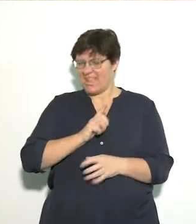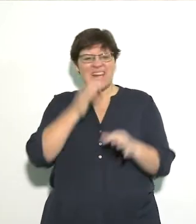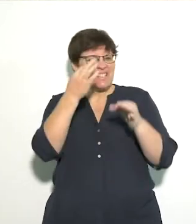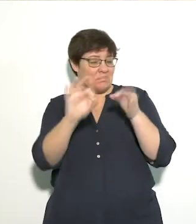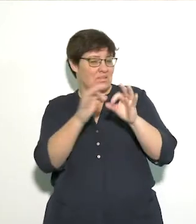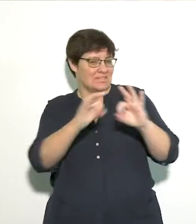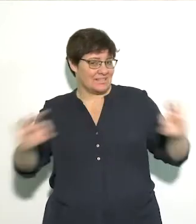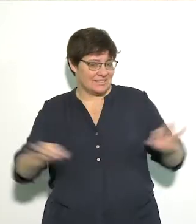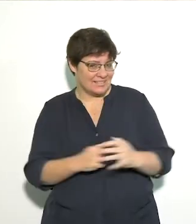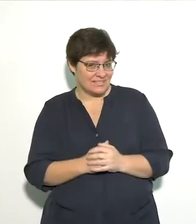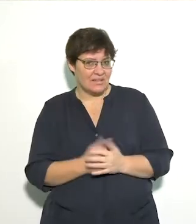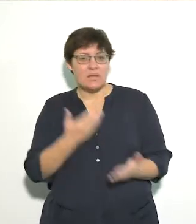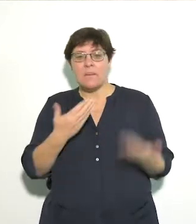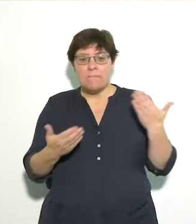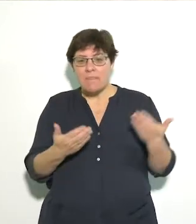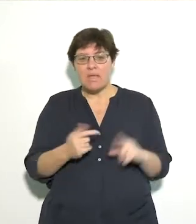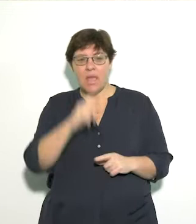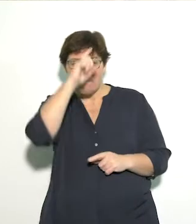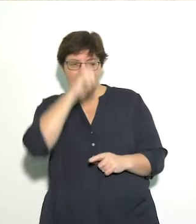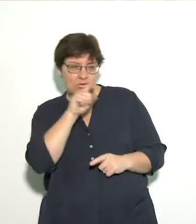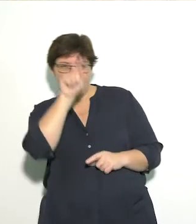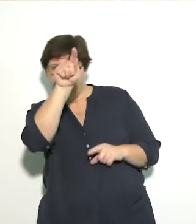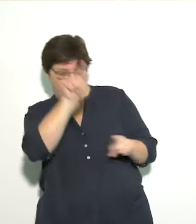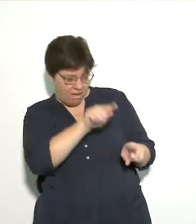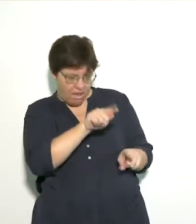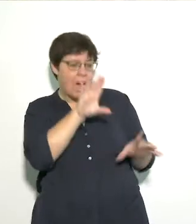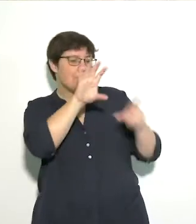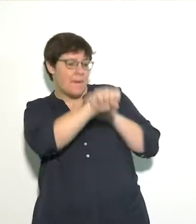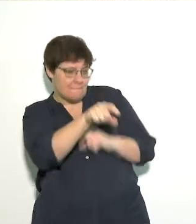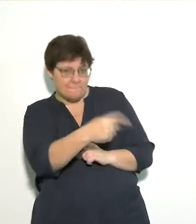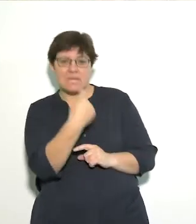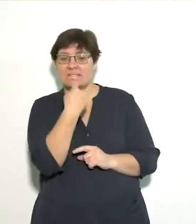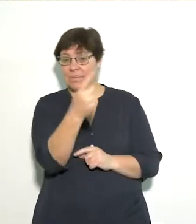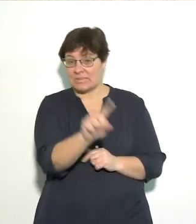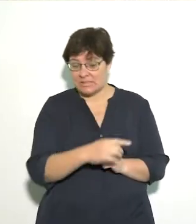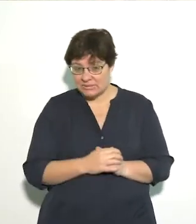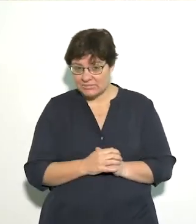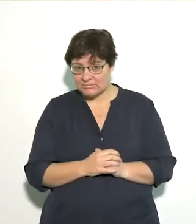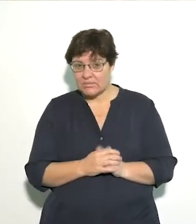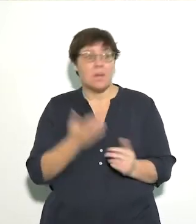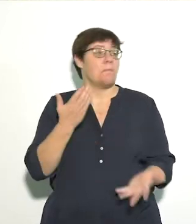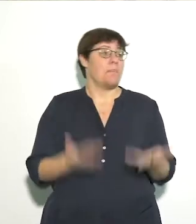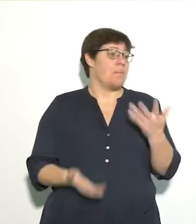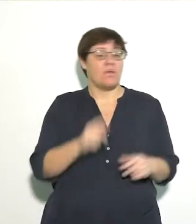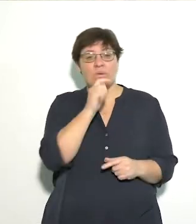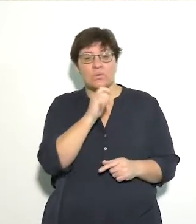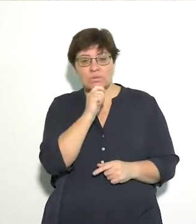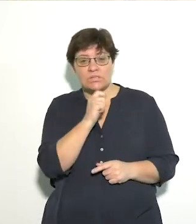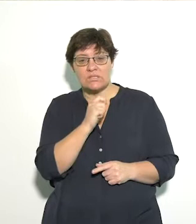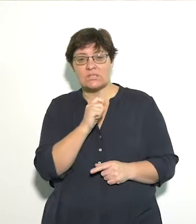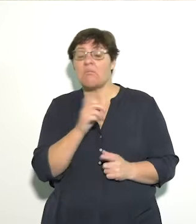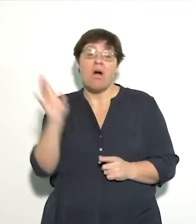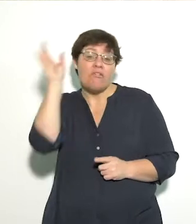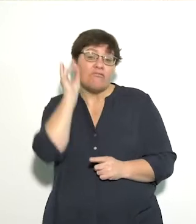small simple sentence. They might be using picture cues to help them figure out what the sentence says. They might be using some